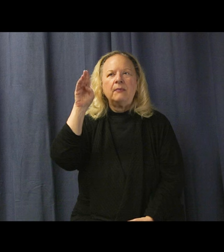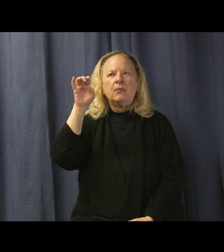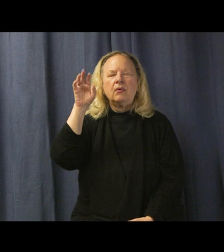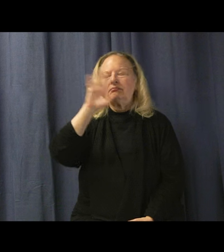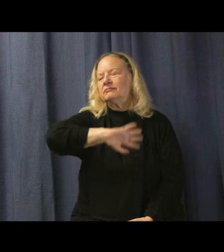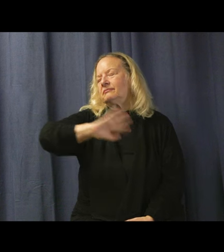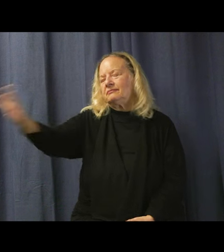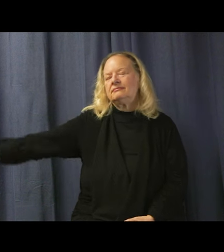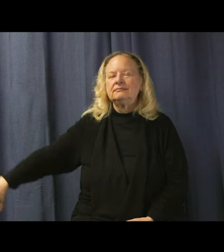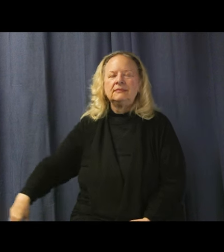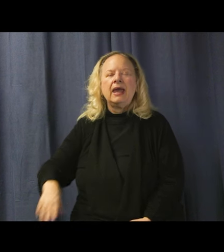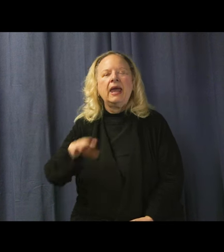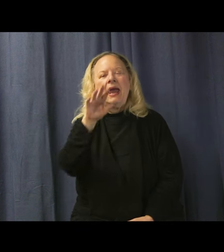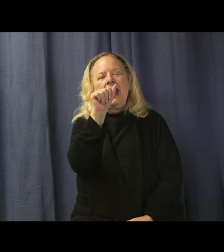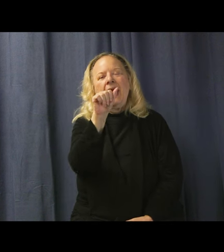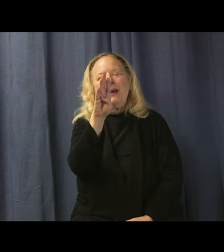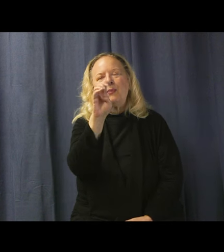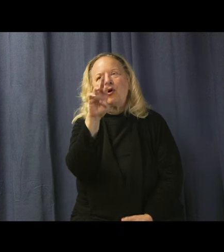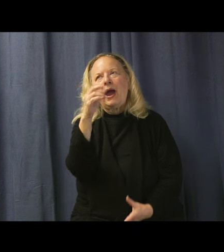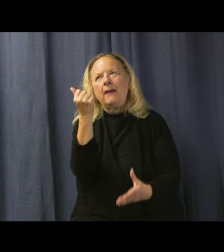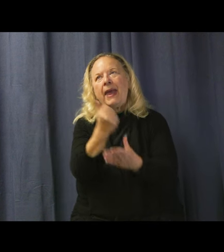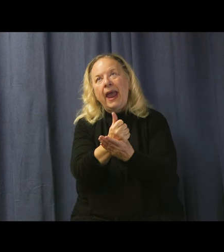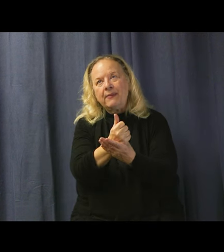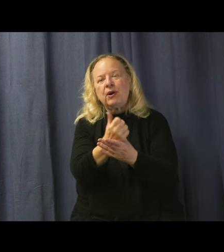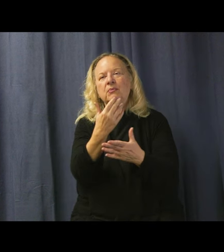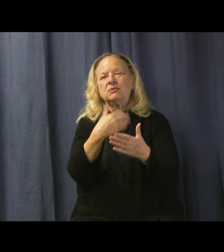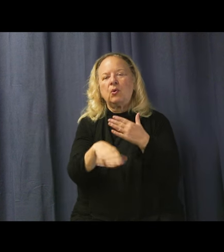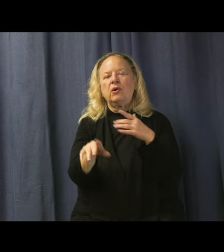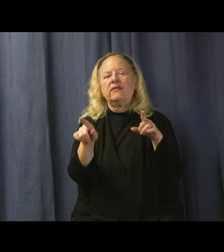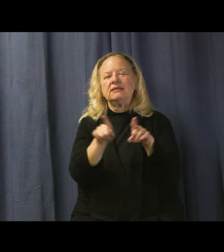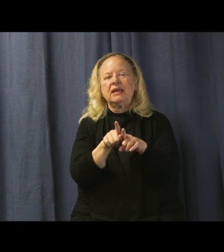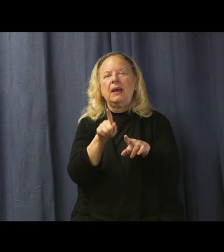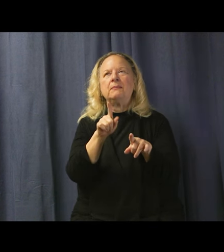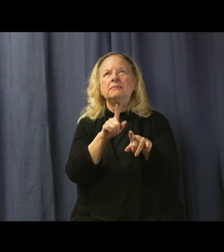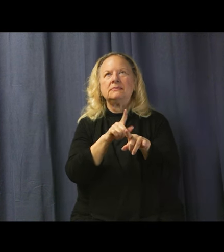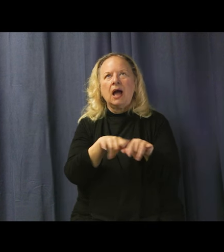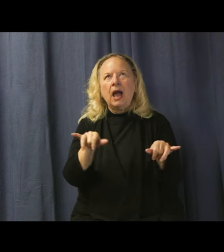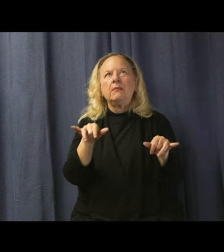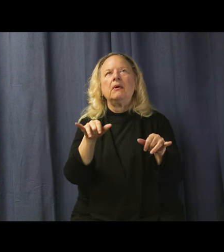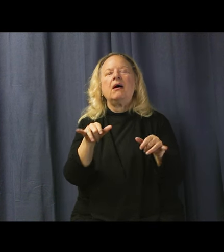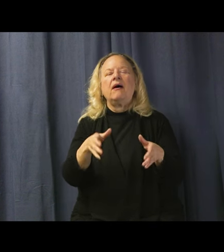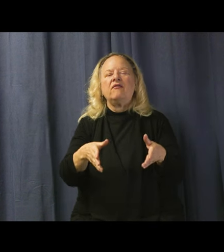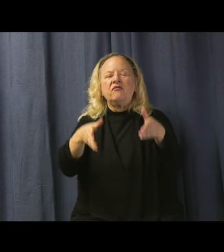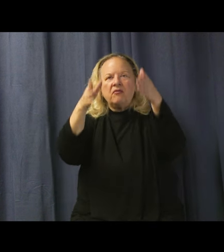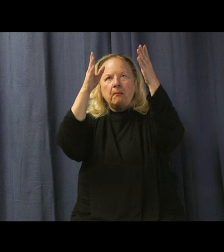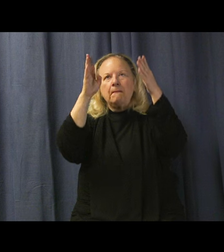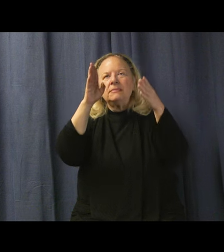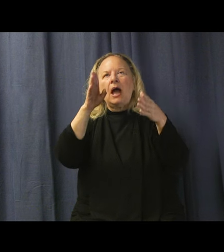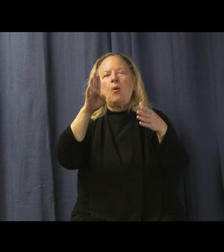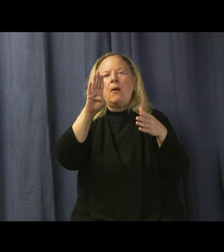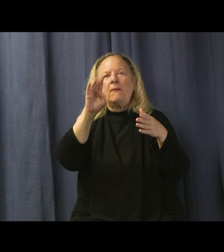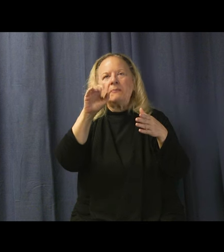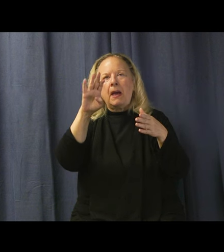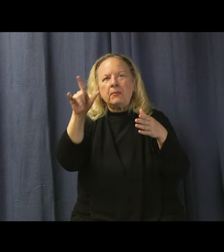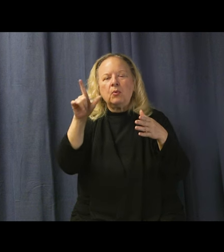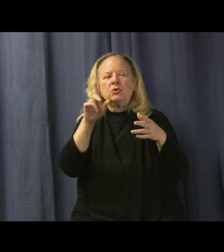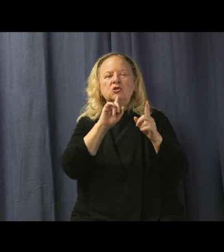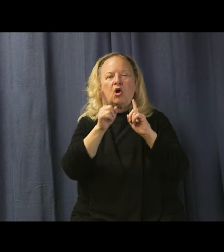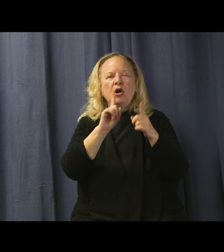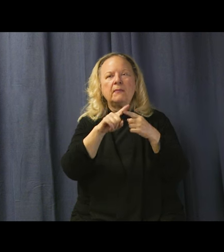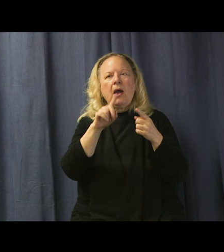as the Tower of Babel and Nimrod. And we're going to talk about Nimrod and